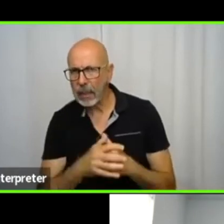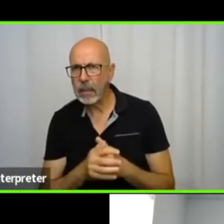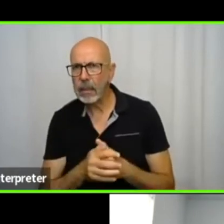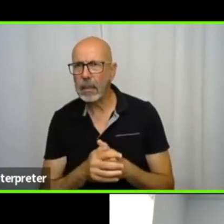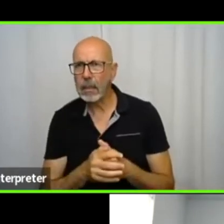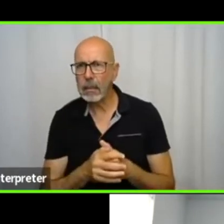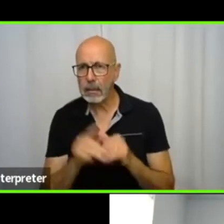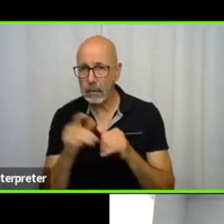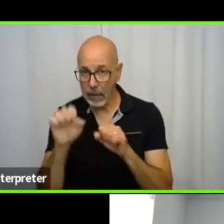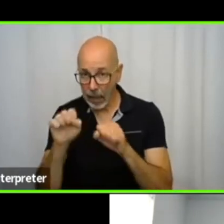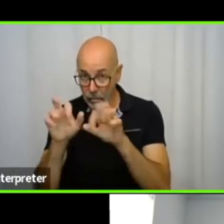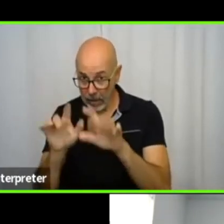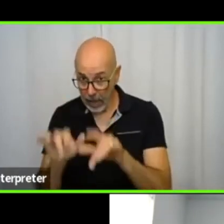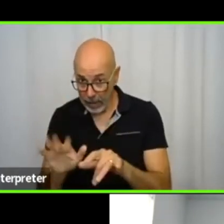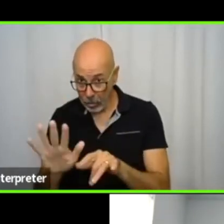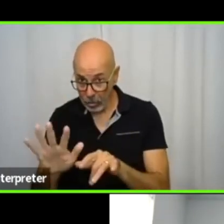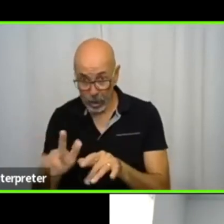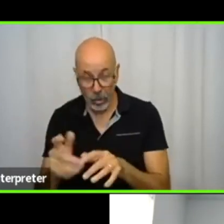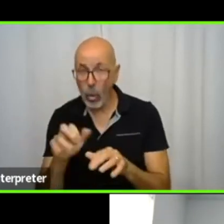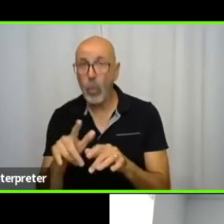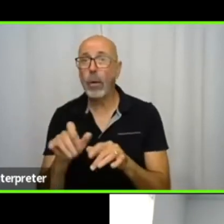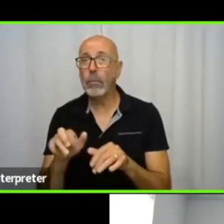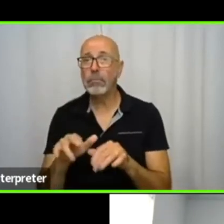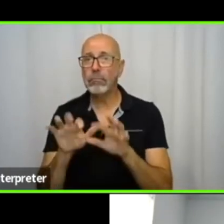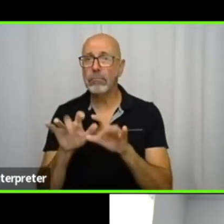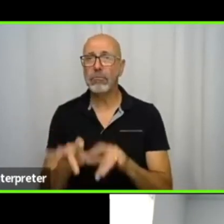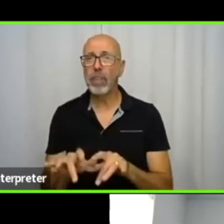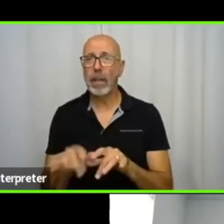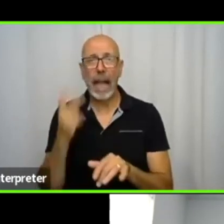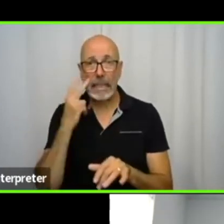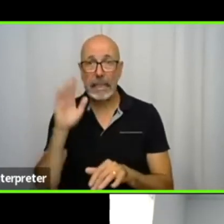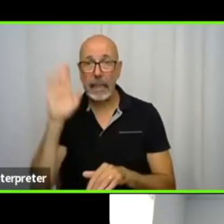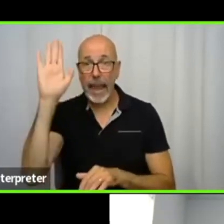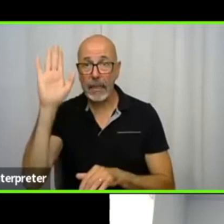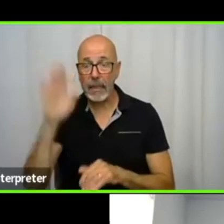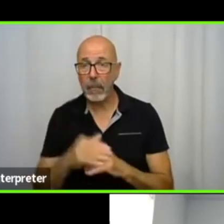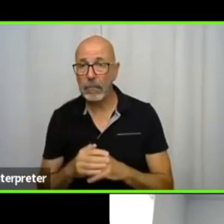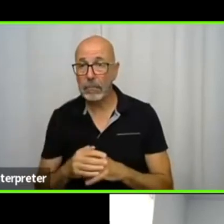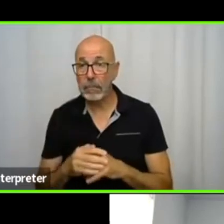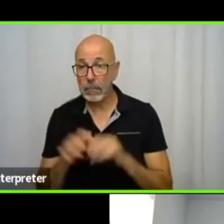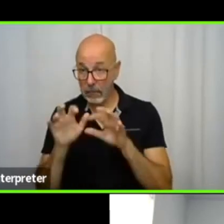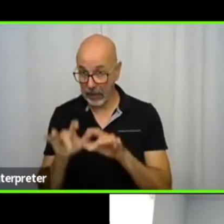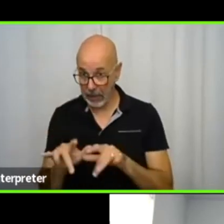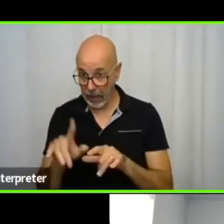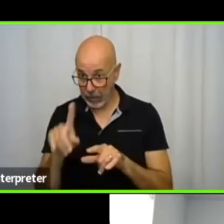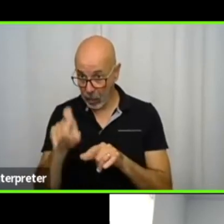do you want to type in your question or put it in the chat box? I see your hands up.